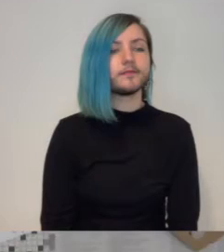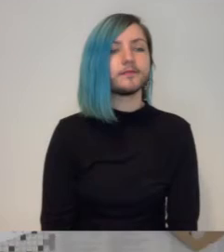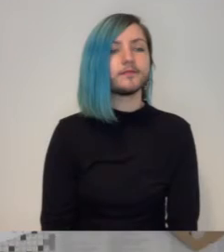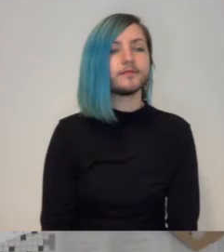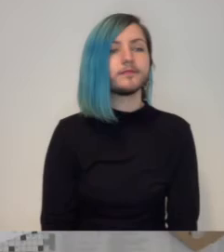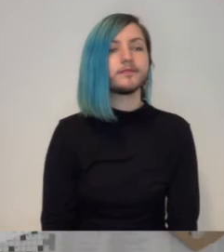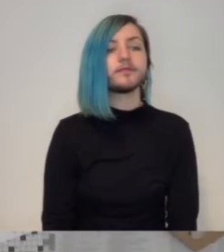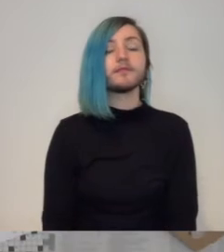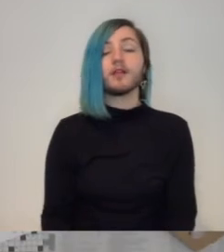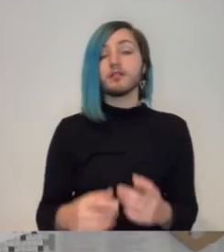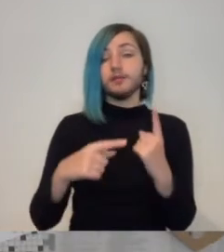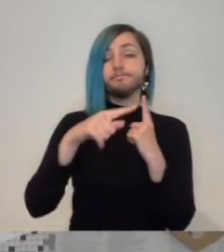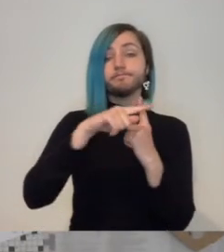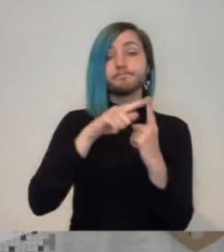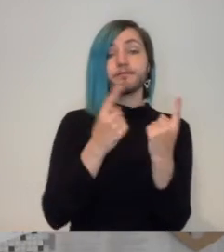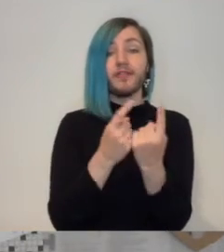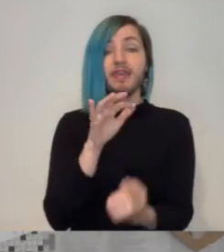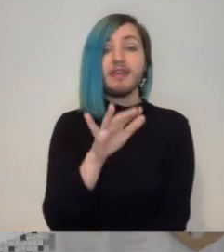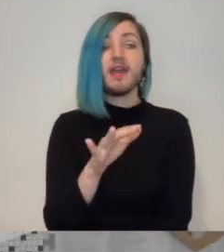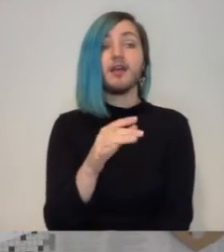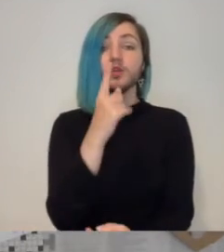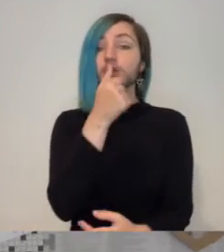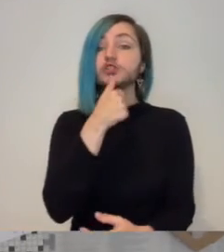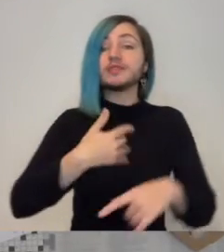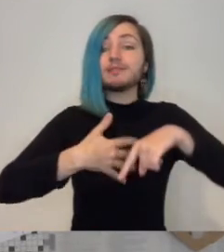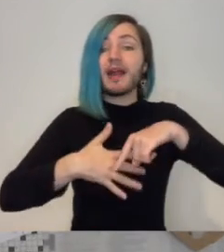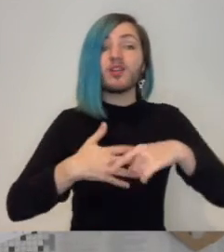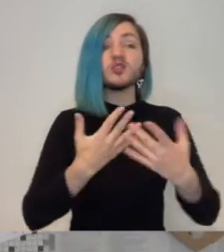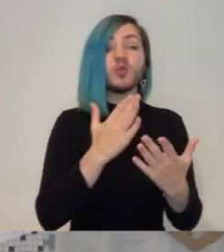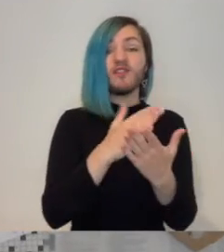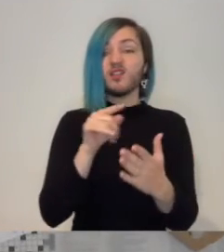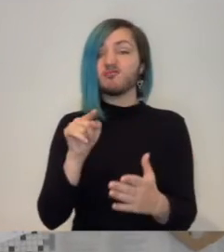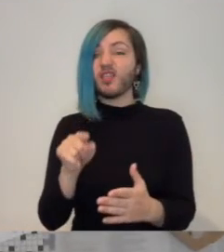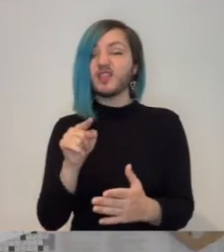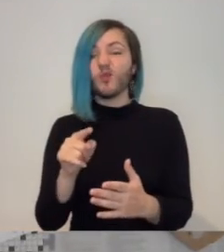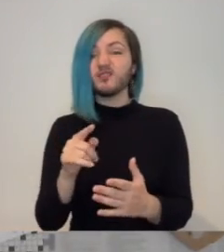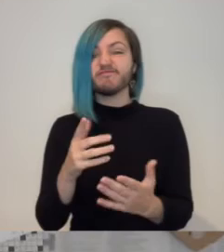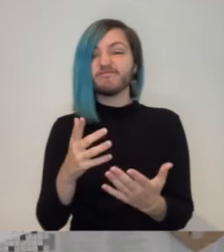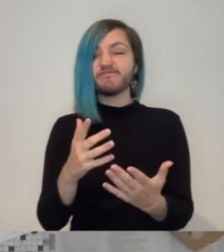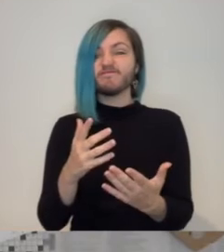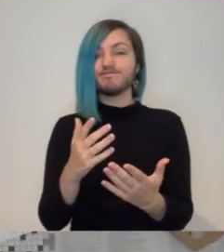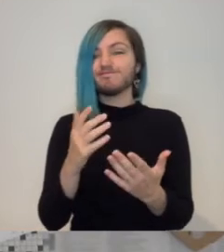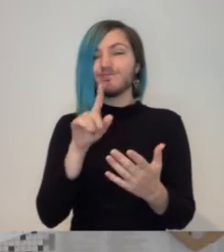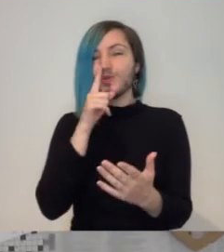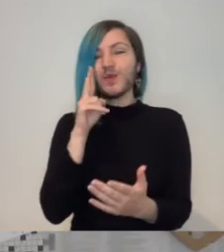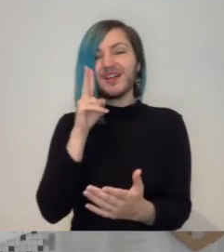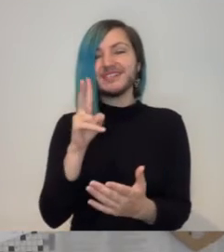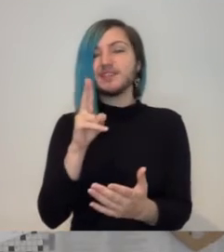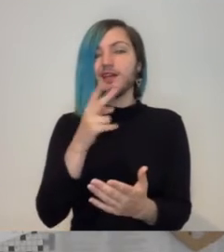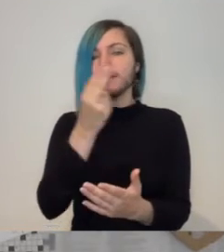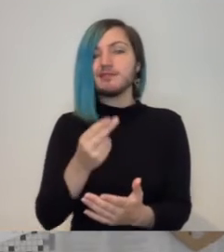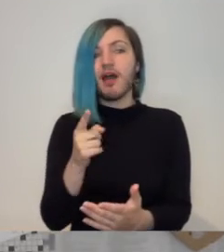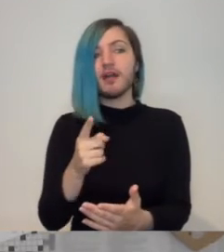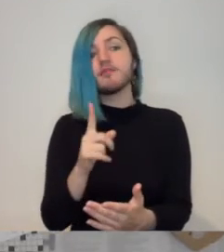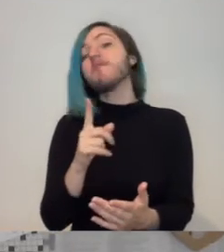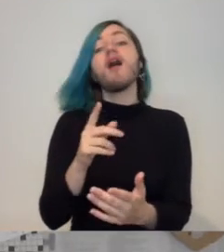And the good thing with this is that you can also use it as a background, and even with this one, even though the print didn't show, it's nice that